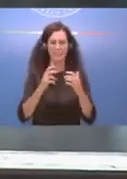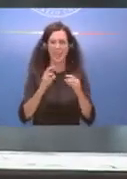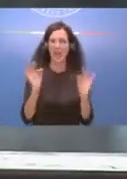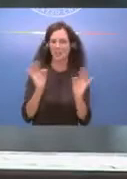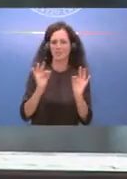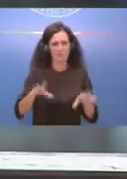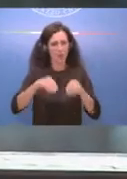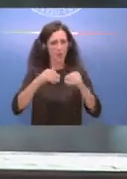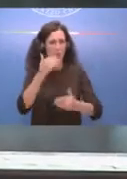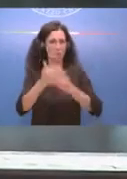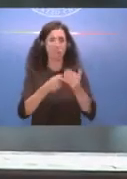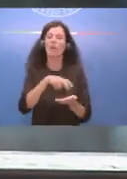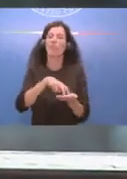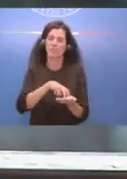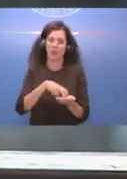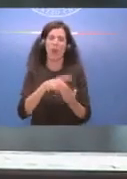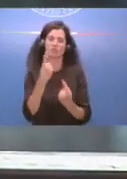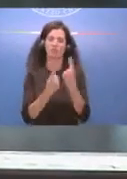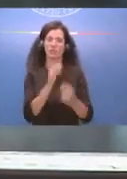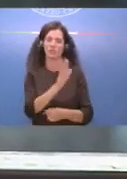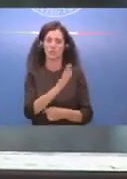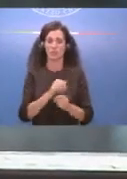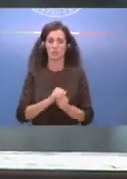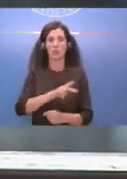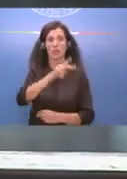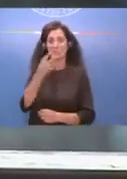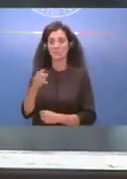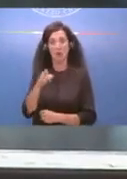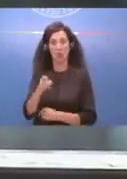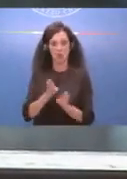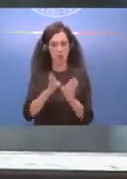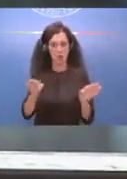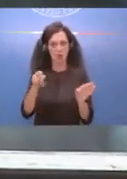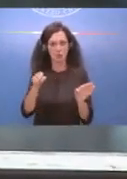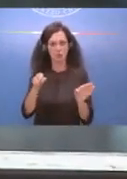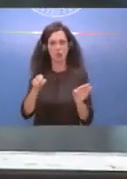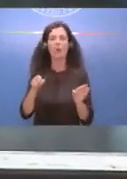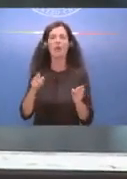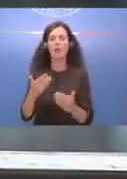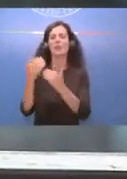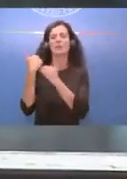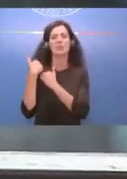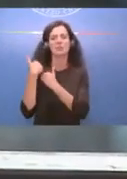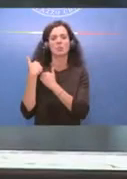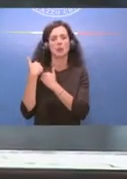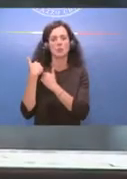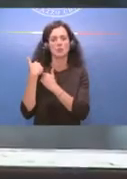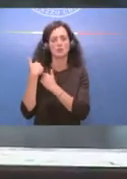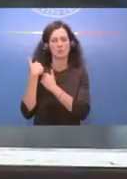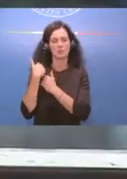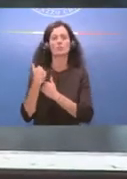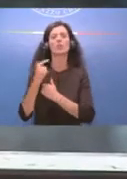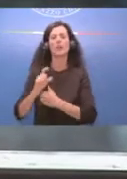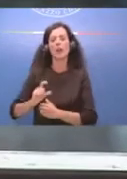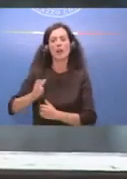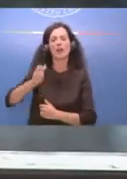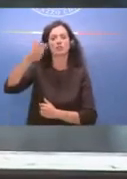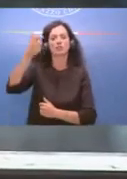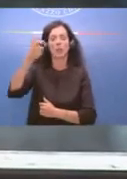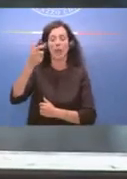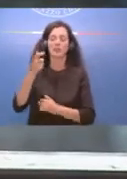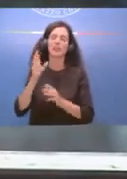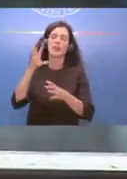increasing di including finance mgg top players